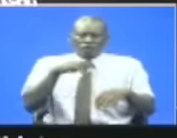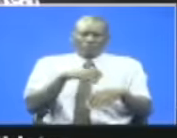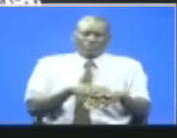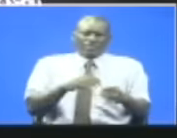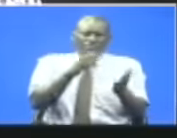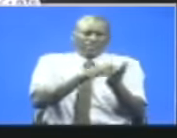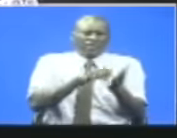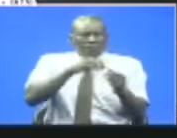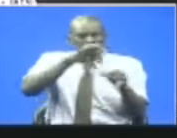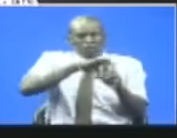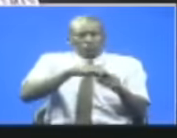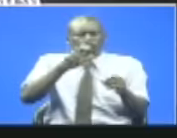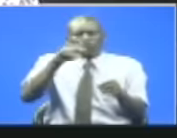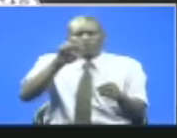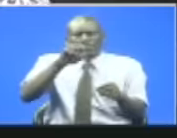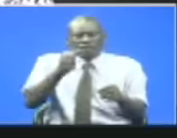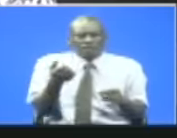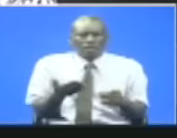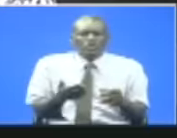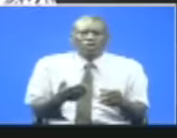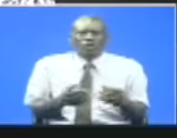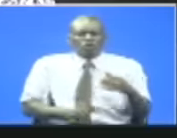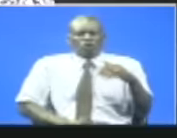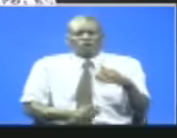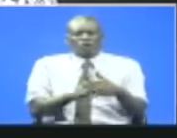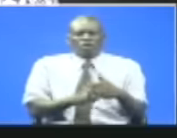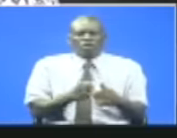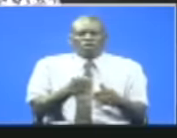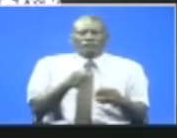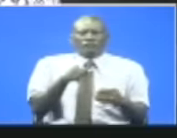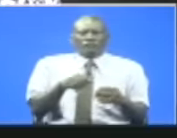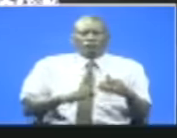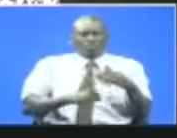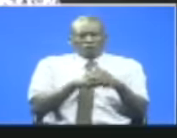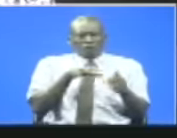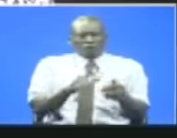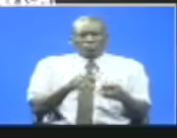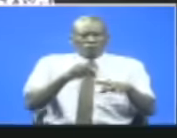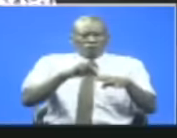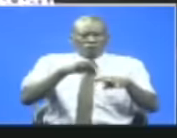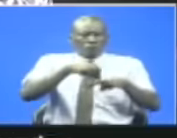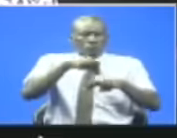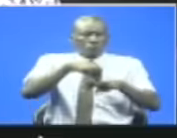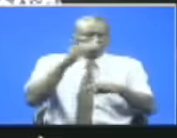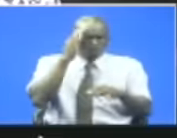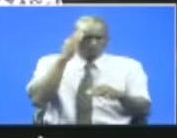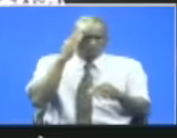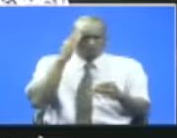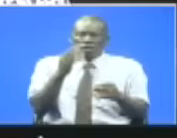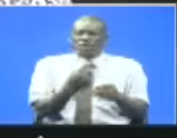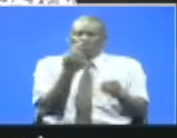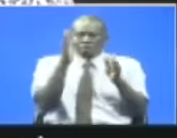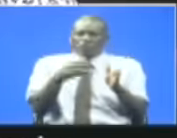vote from NASA to tip the scales in his favor. Now, Sonko knows that. He knows he's the only one who can beat